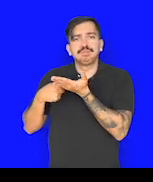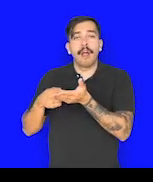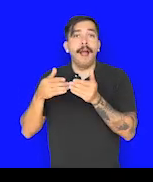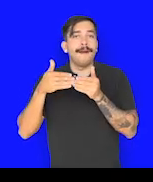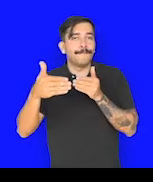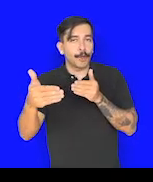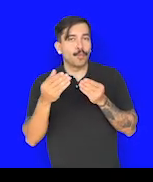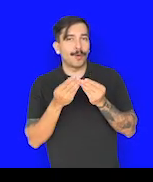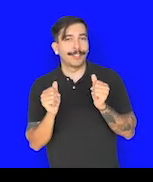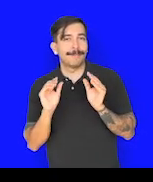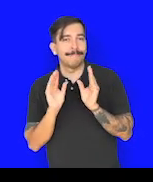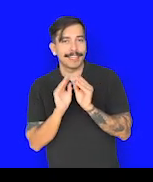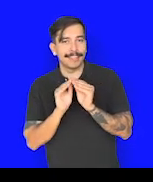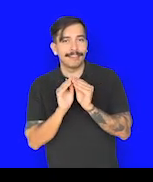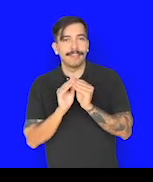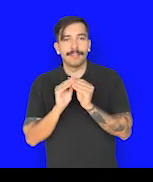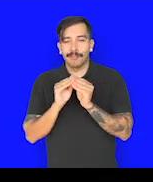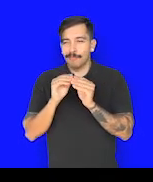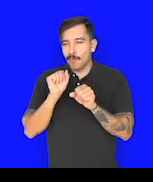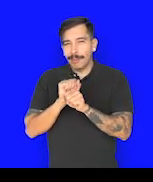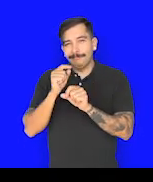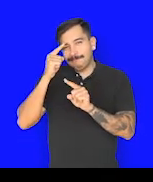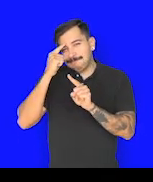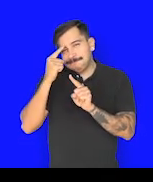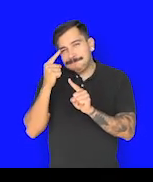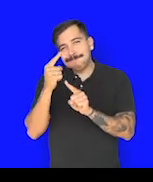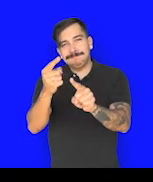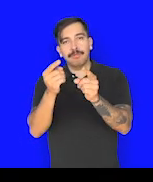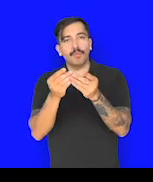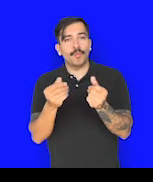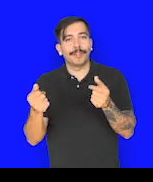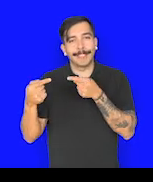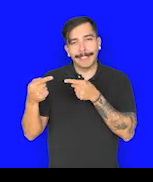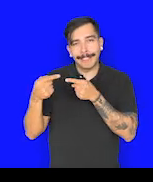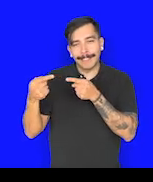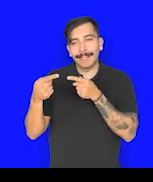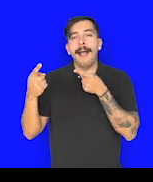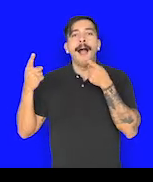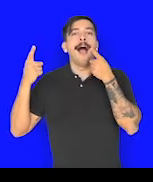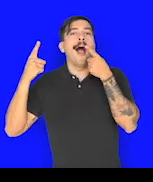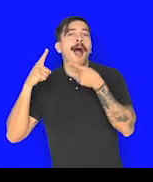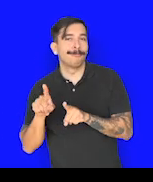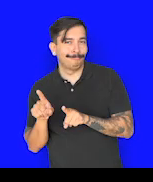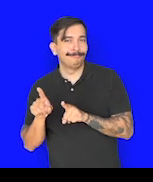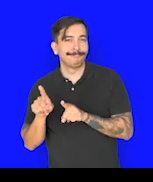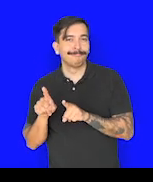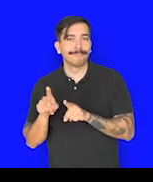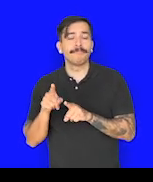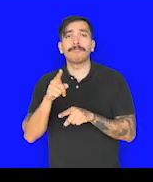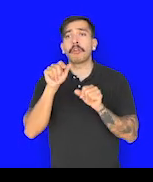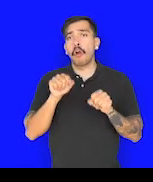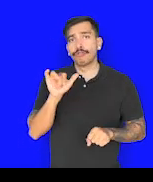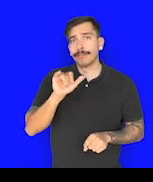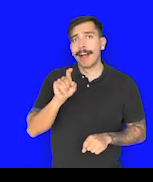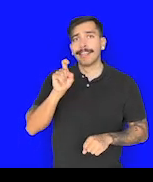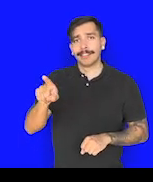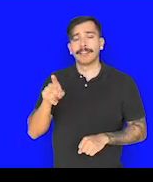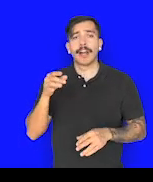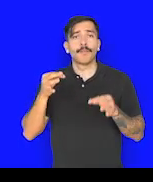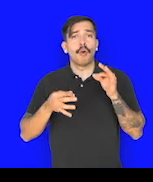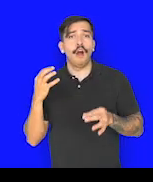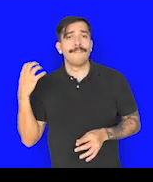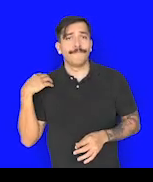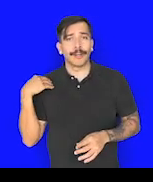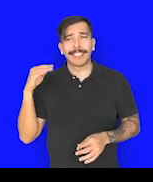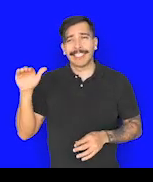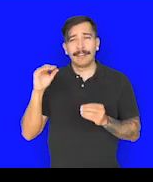resolution meeting, working toward resolving the dispute and reaching an agreement. You could also ask the hearing officer